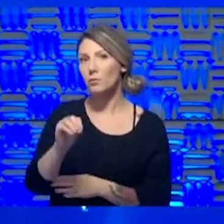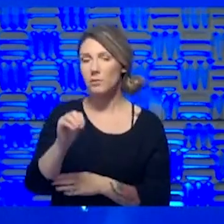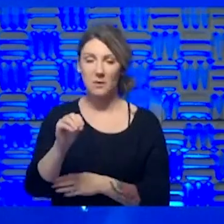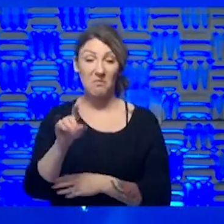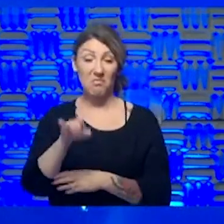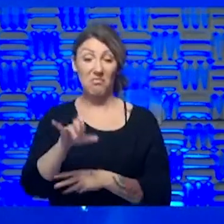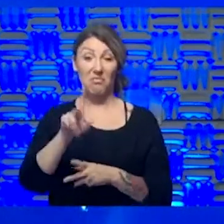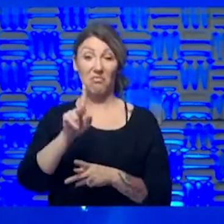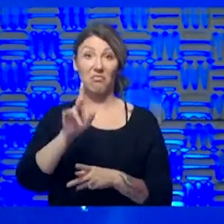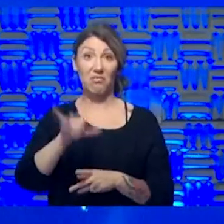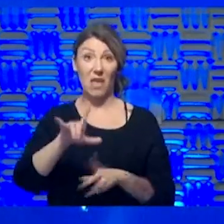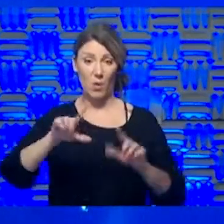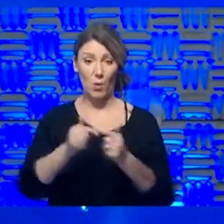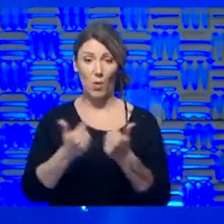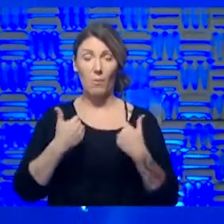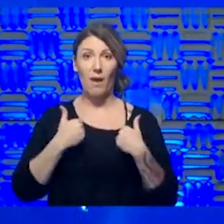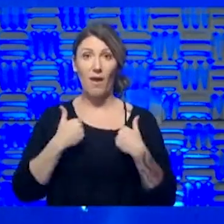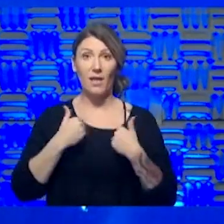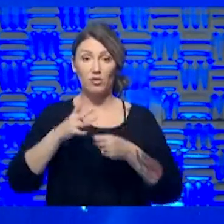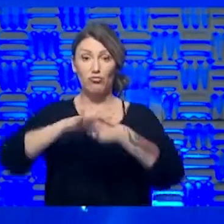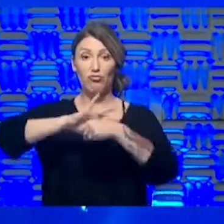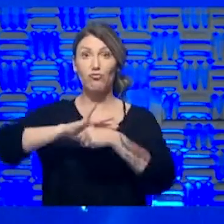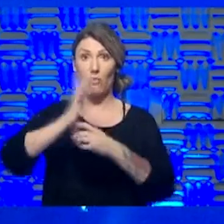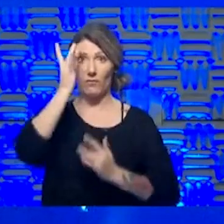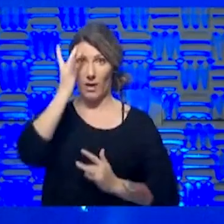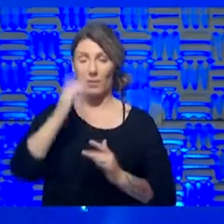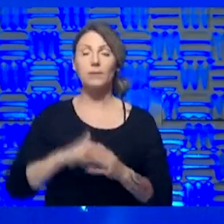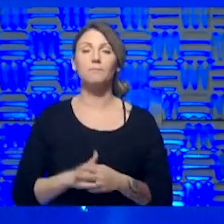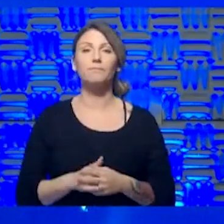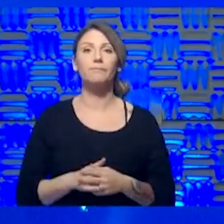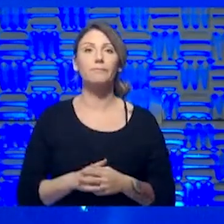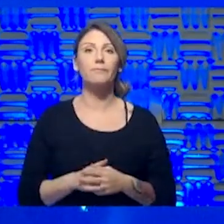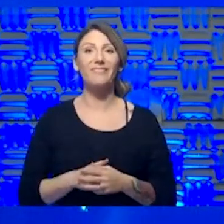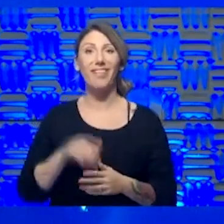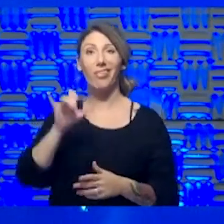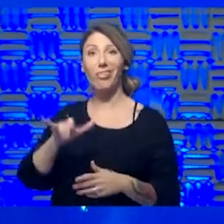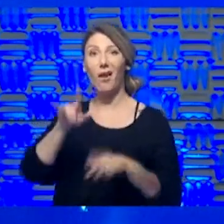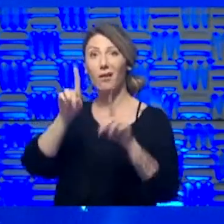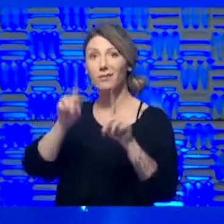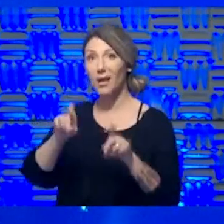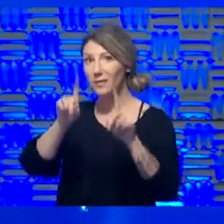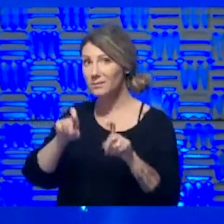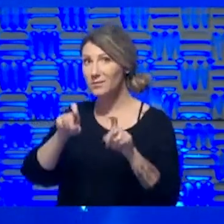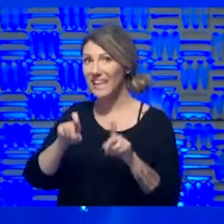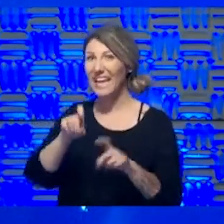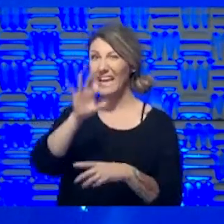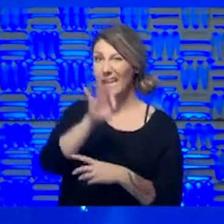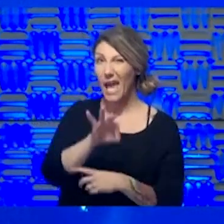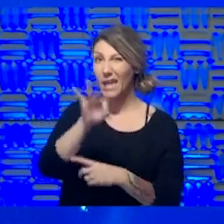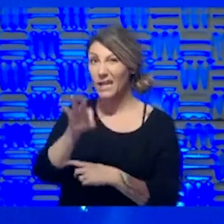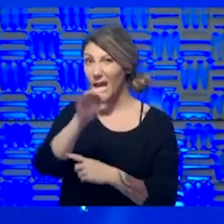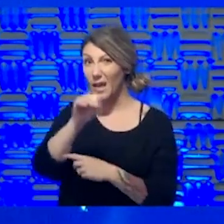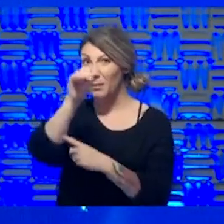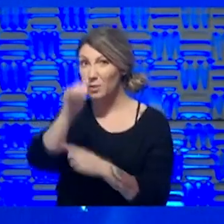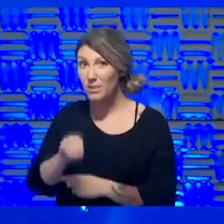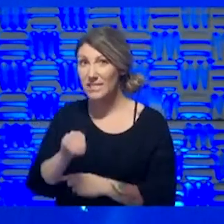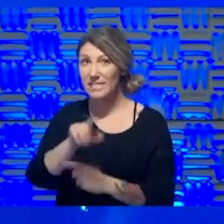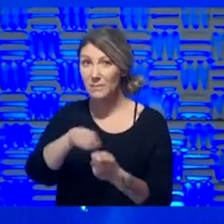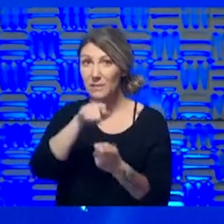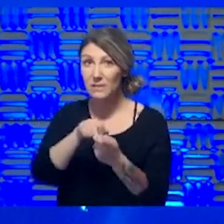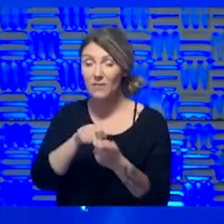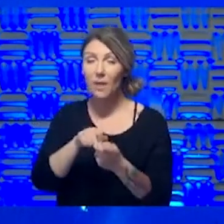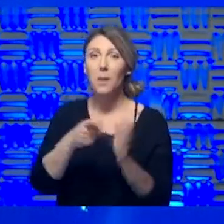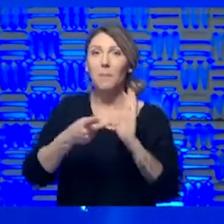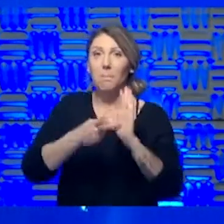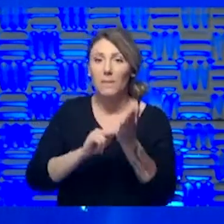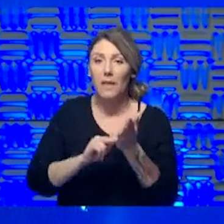coronavirus, and the antibody testing is 99% specific, meaning it will only give you a false